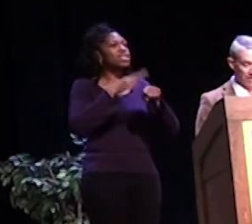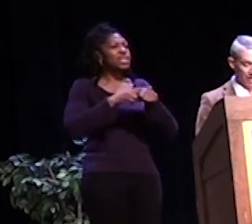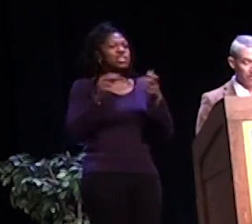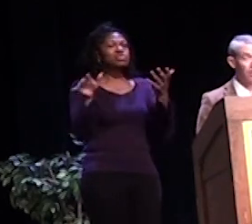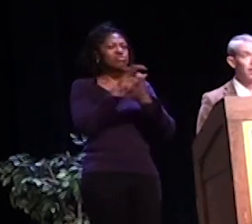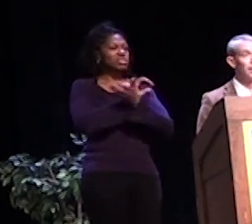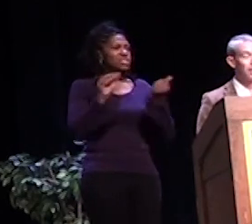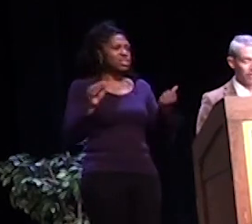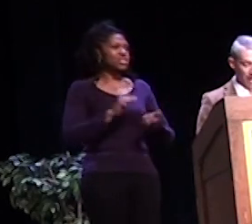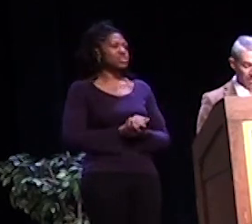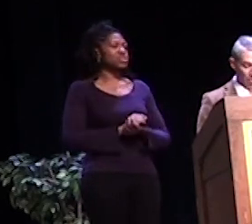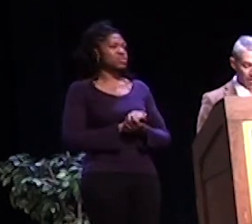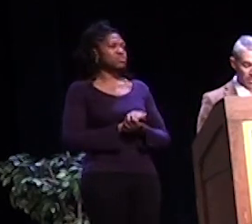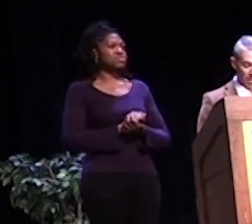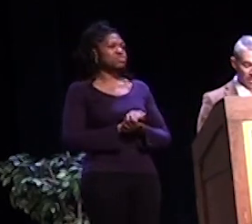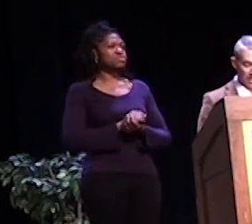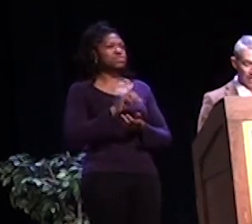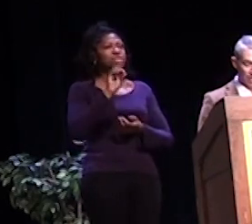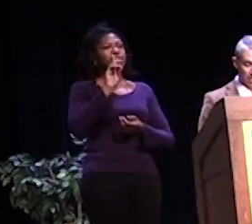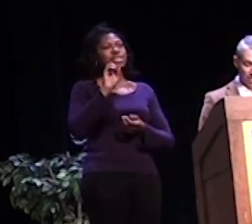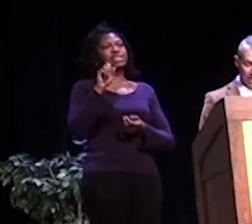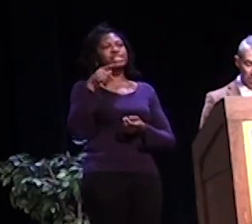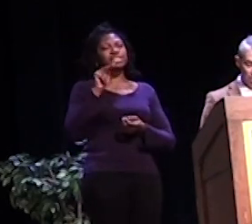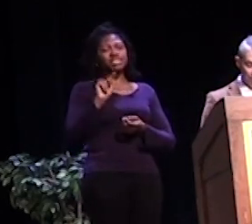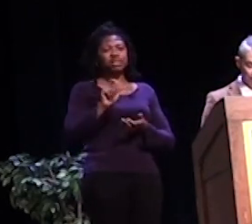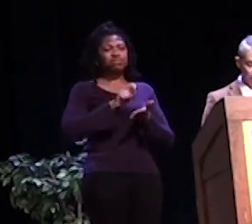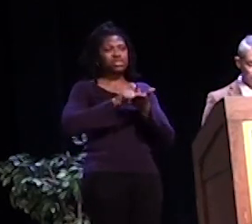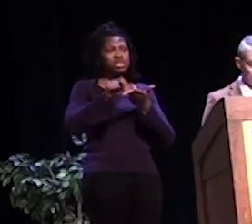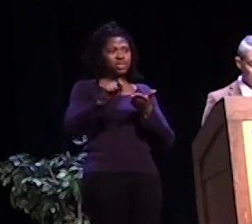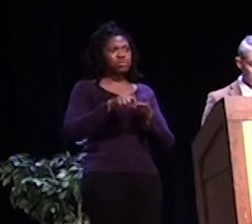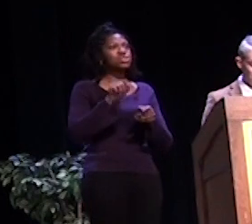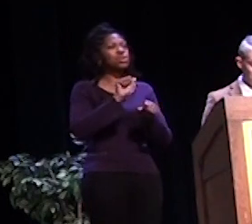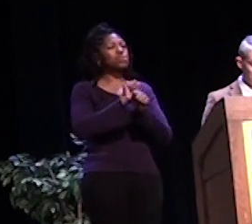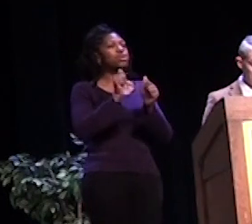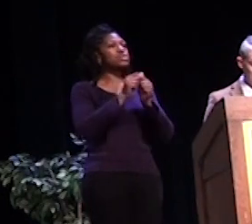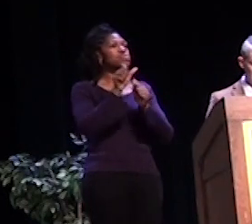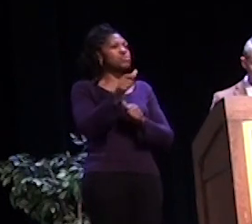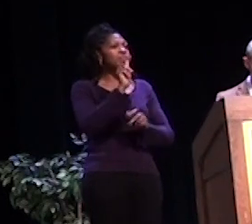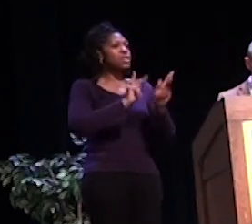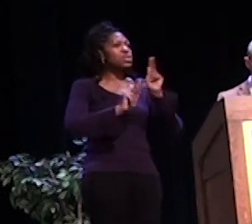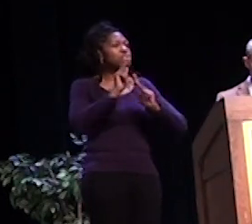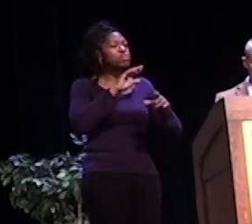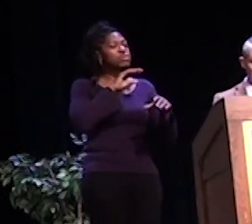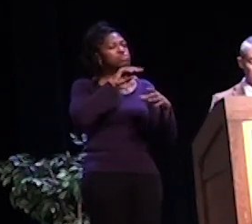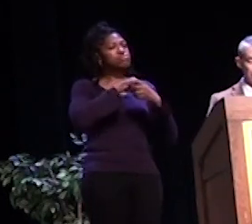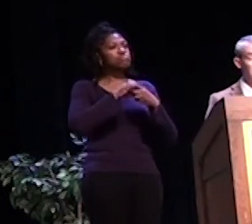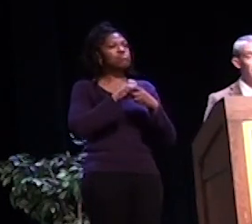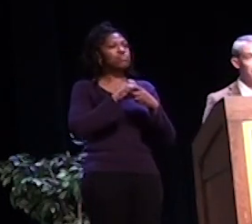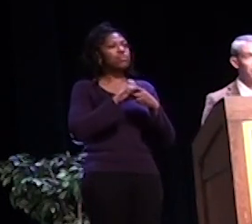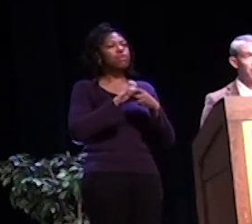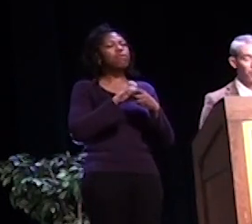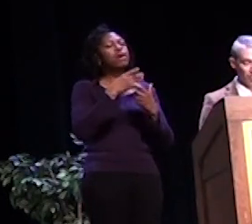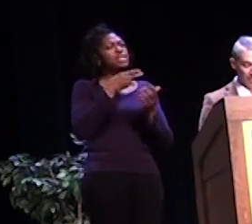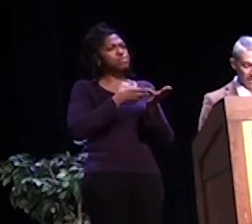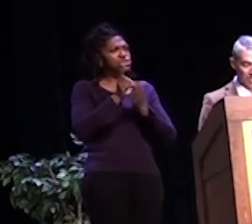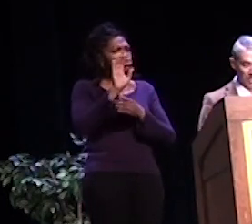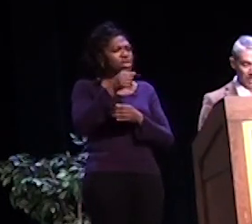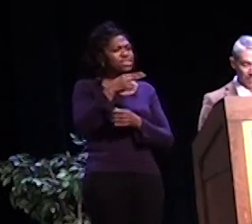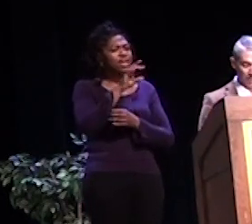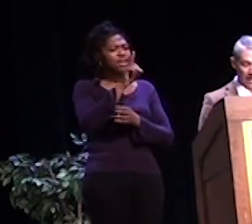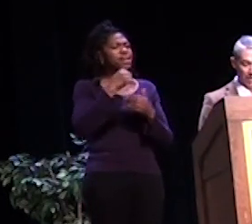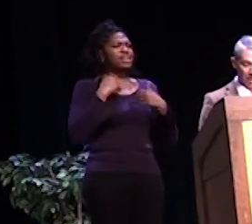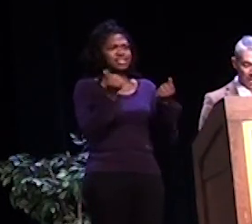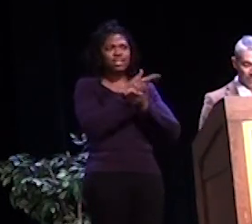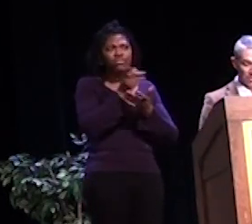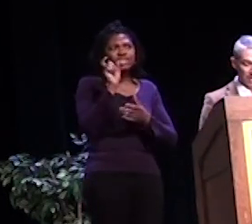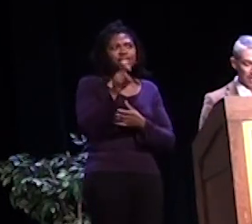As Deputy Secretary, Todman works alongside Secretary Marshall Fudge to ensure that HUD has the staff and tools it needs to administer